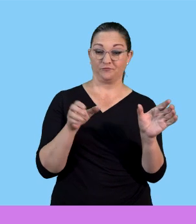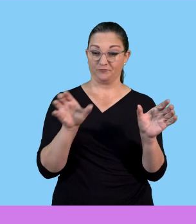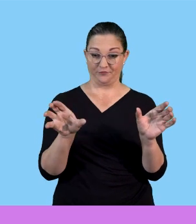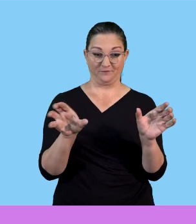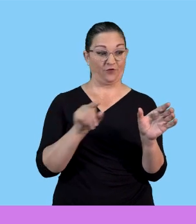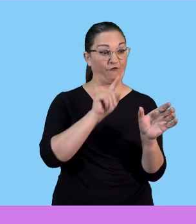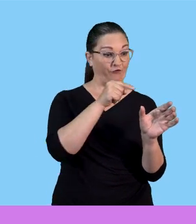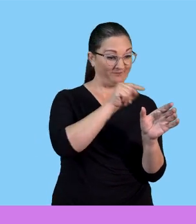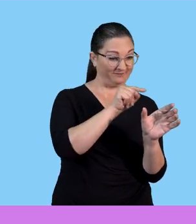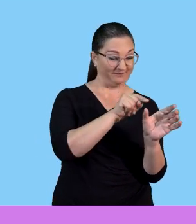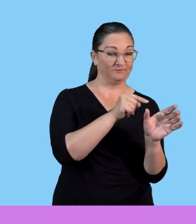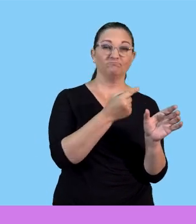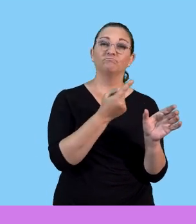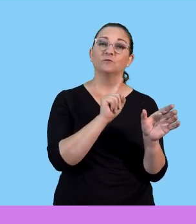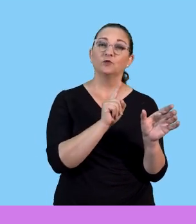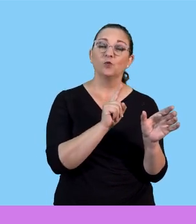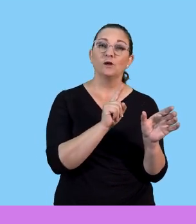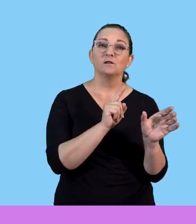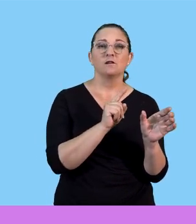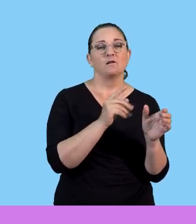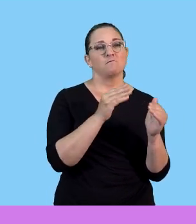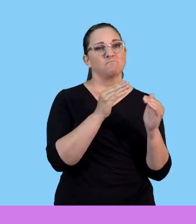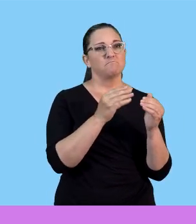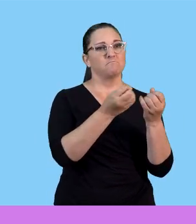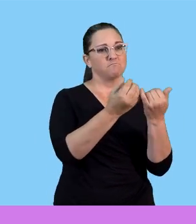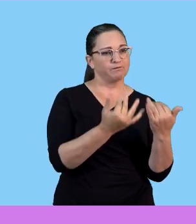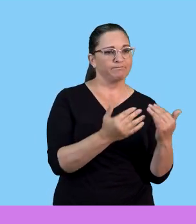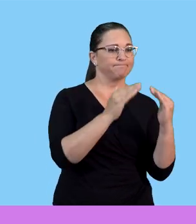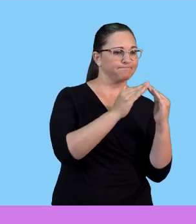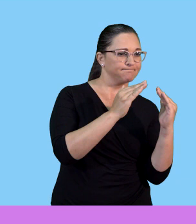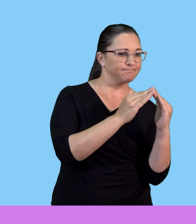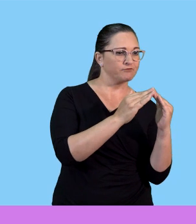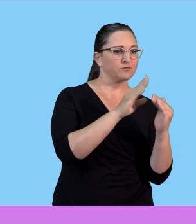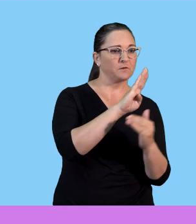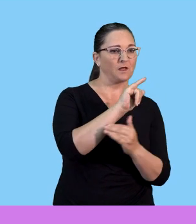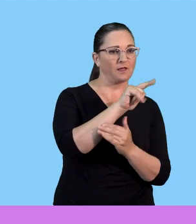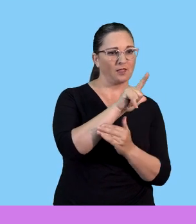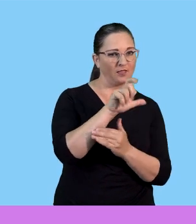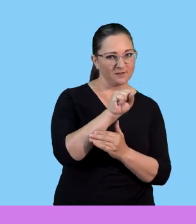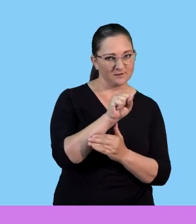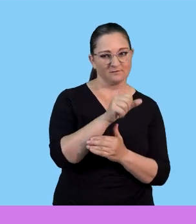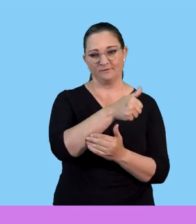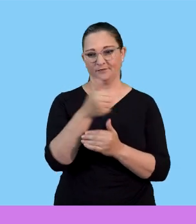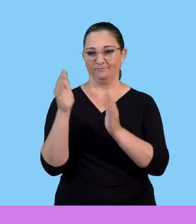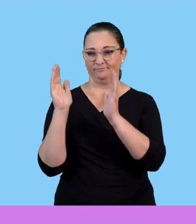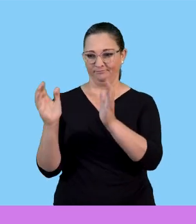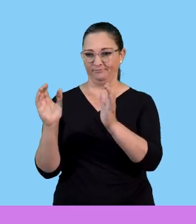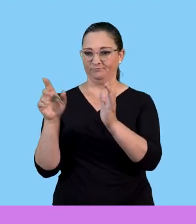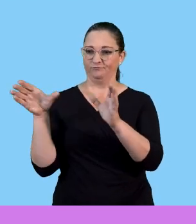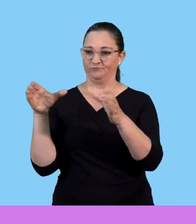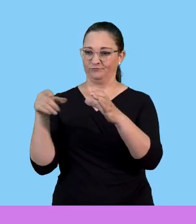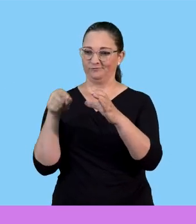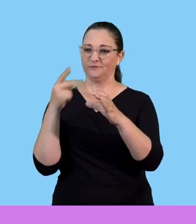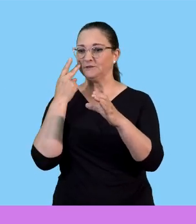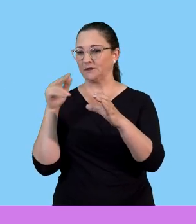of financial documents. The first one is going to be household bills, and then the second one is